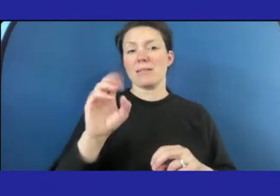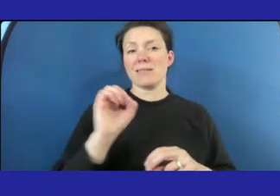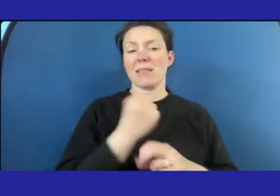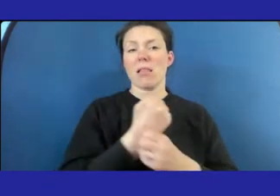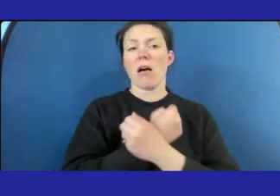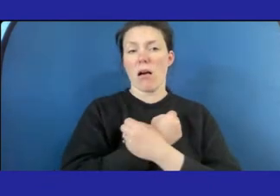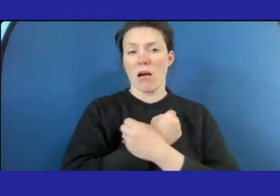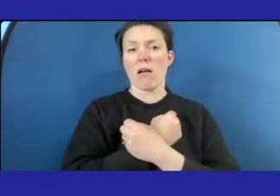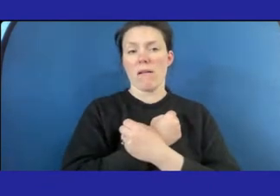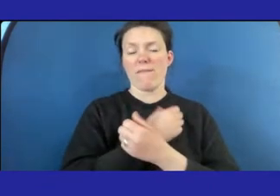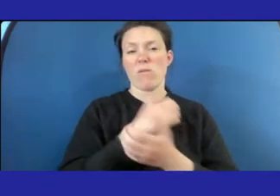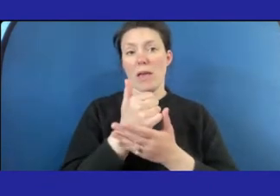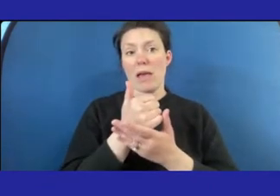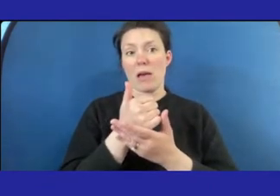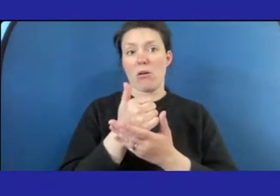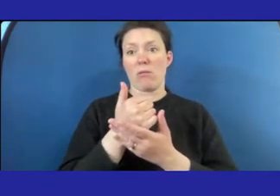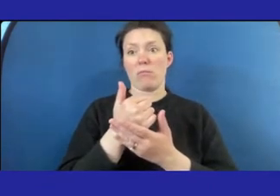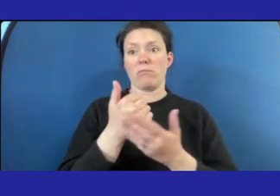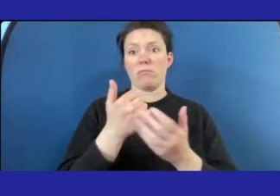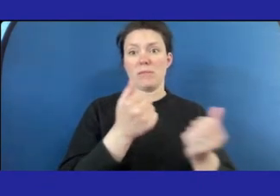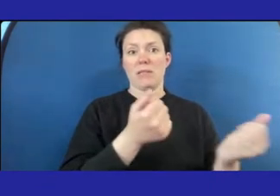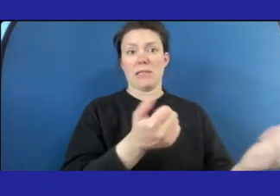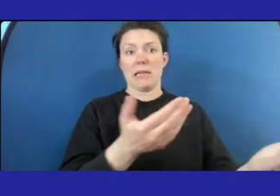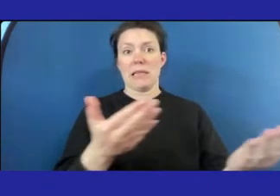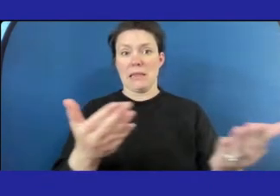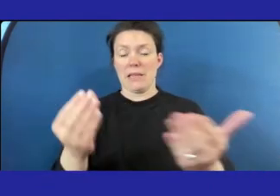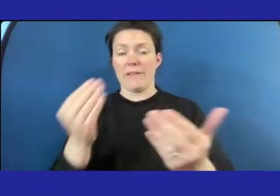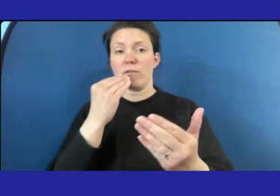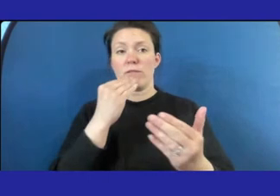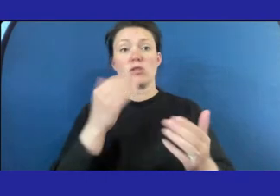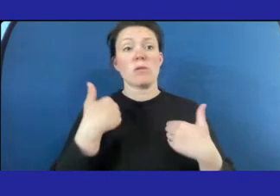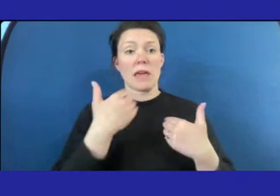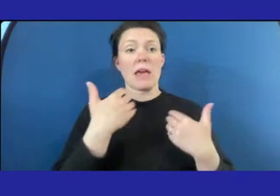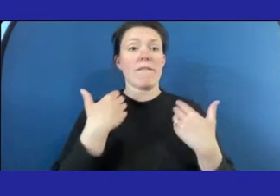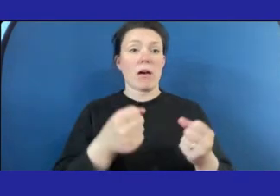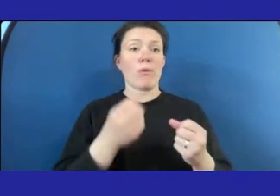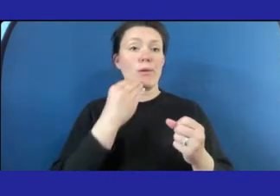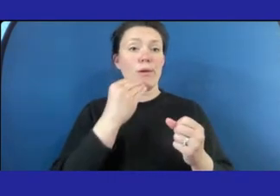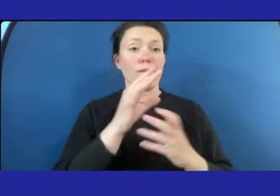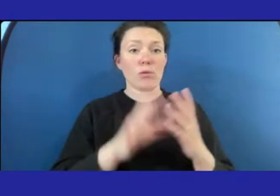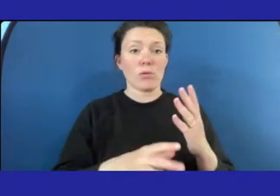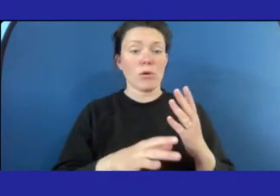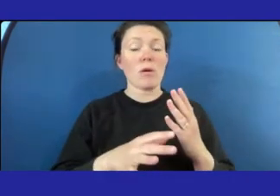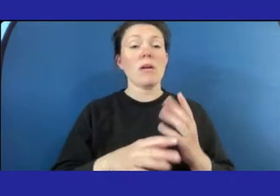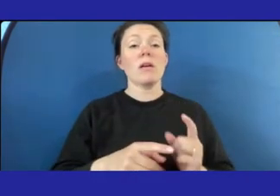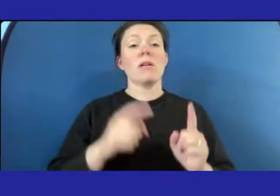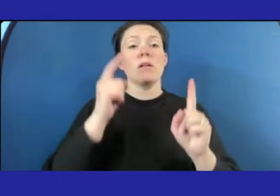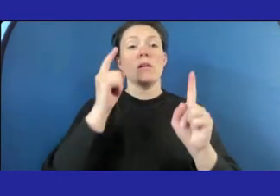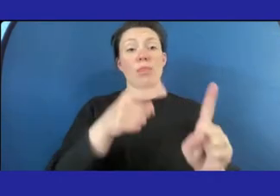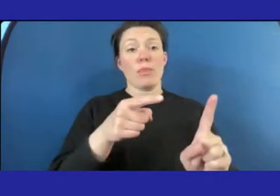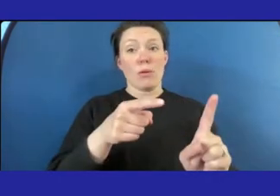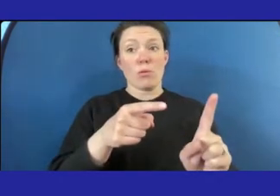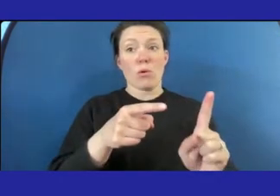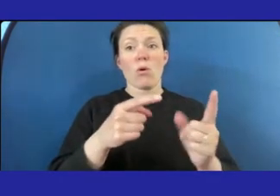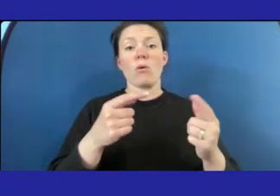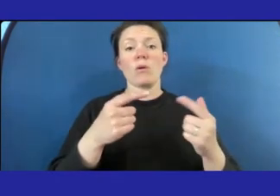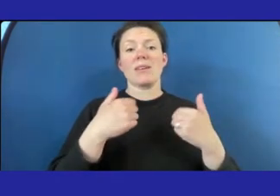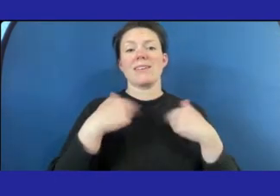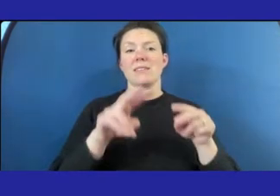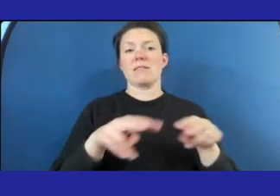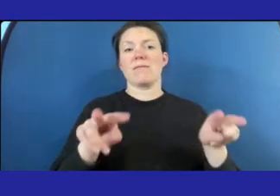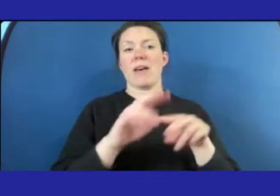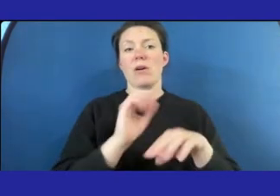make sure that they're getting healthy food options. And the goal there is, as we're in a value-based contract,